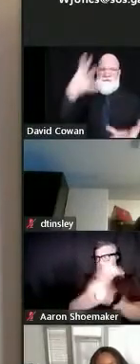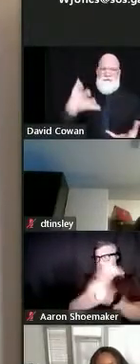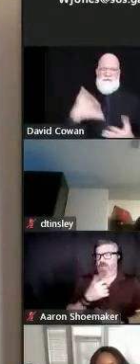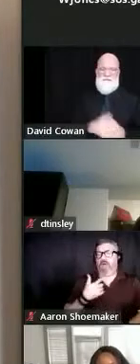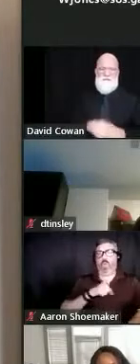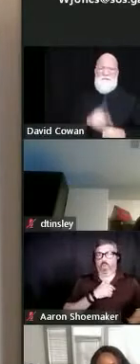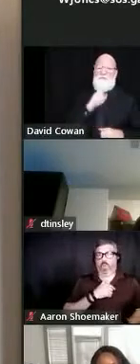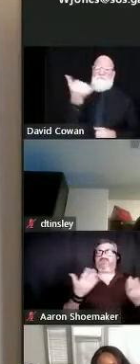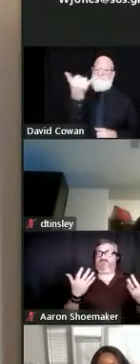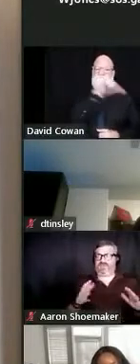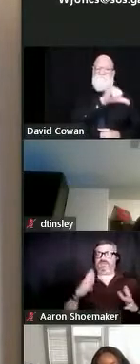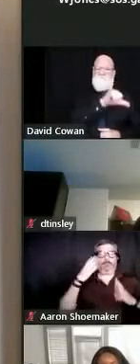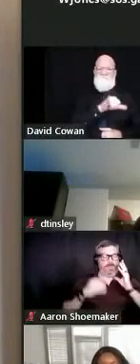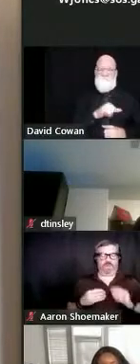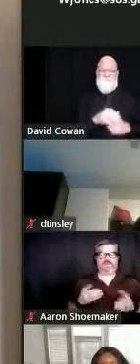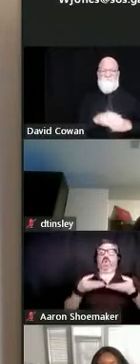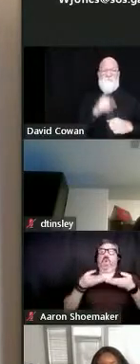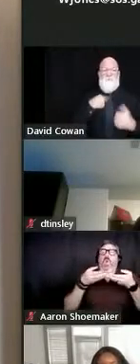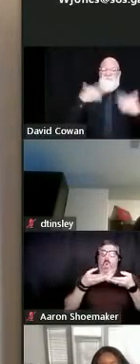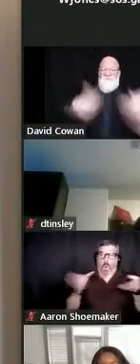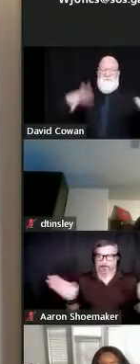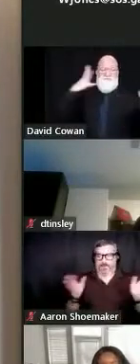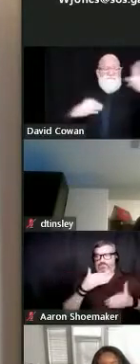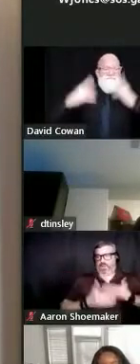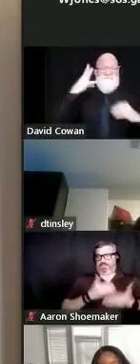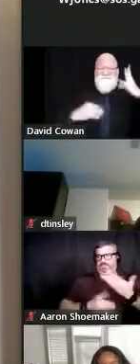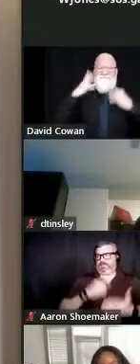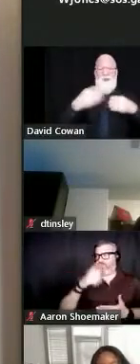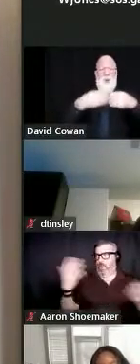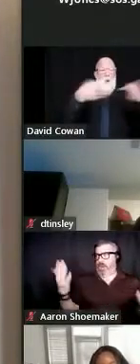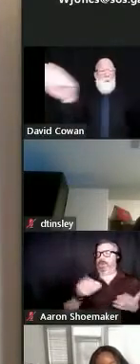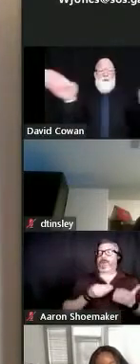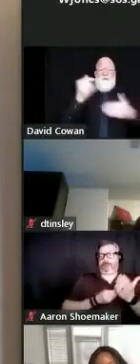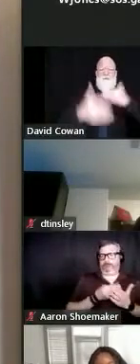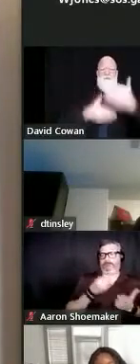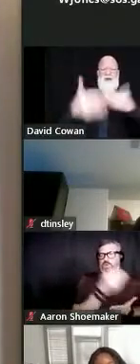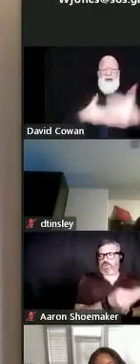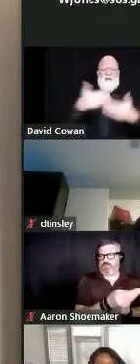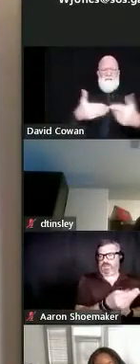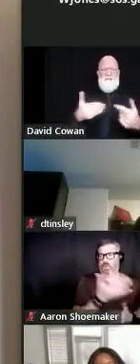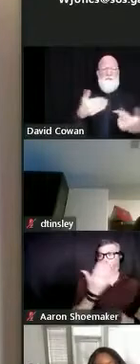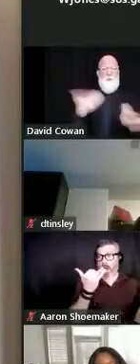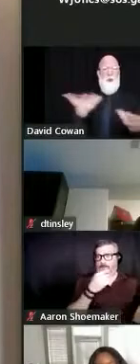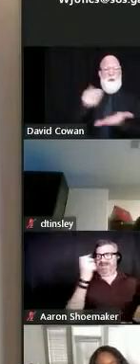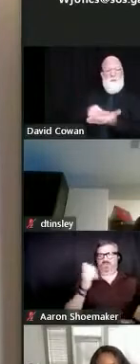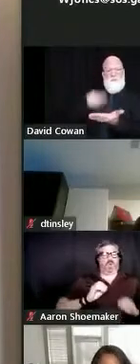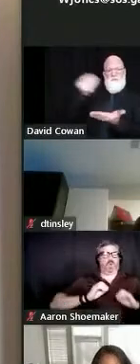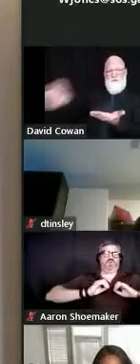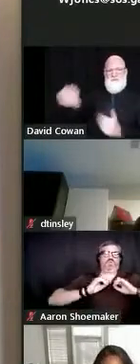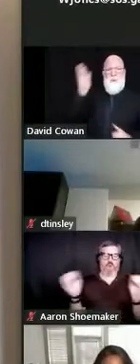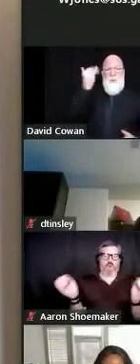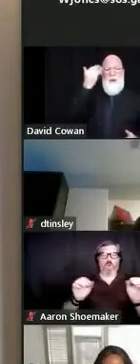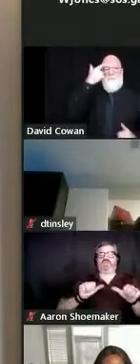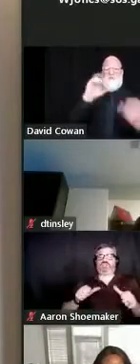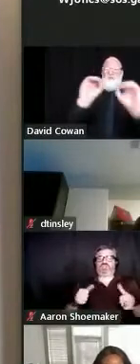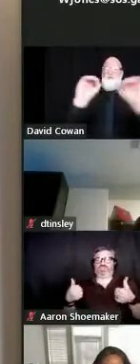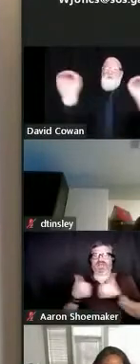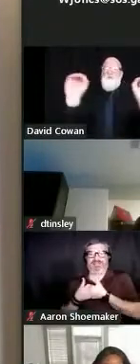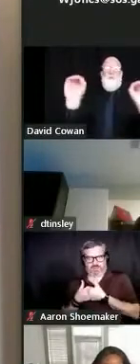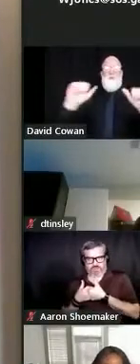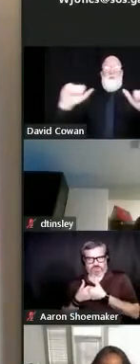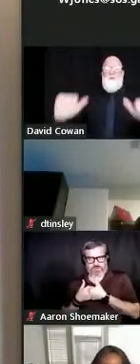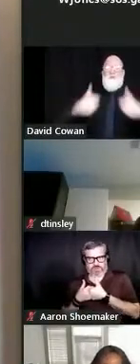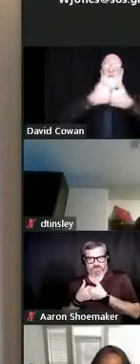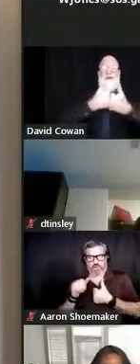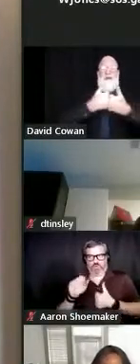we had and went through and we know that it was a good process because there was no challenge to the bid after it was awarded from either of the other two losing